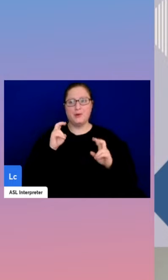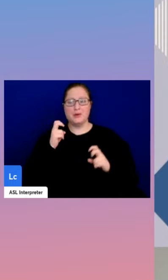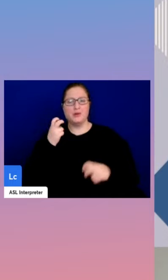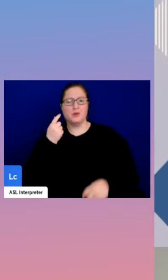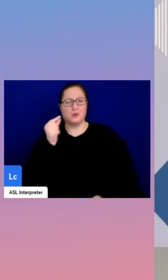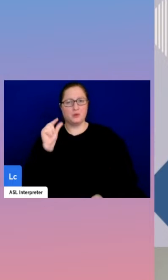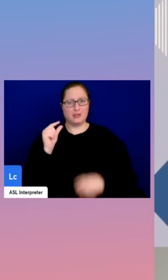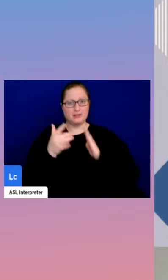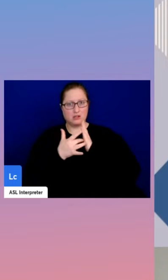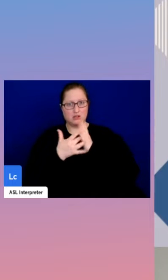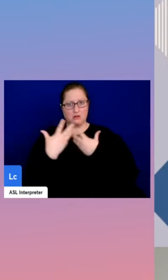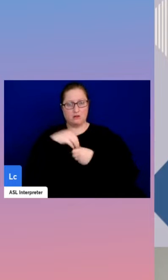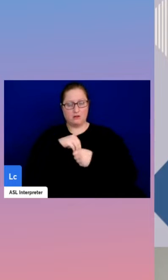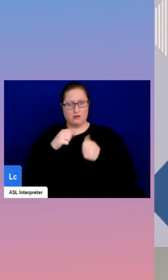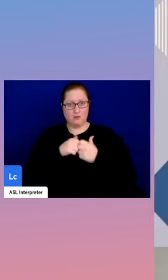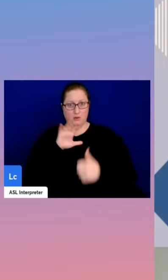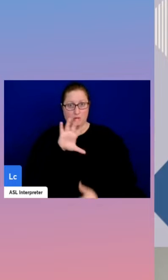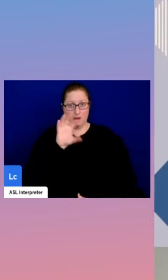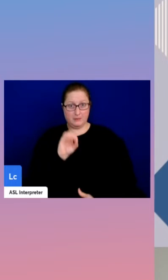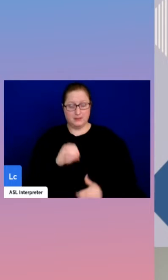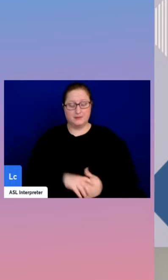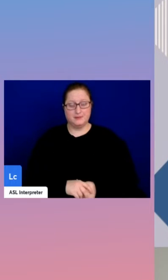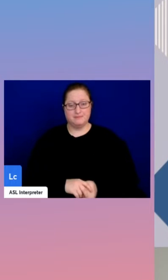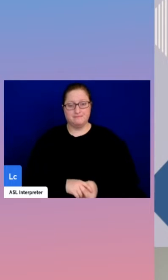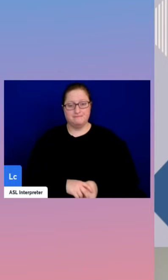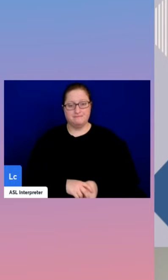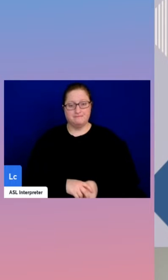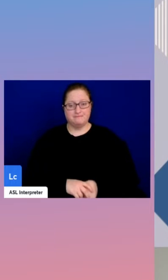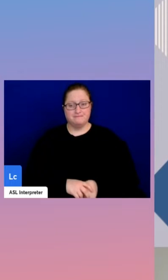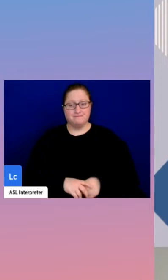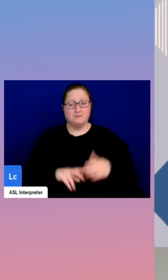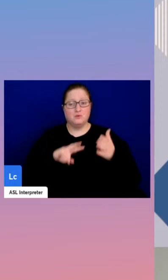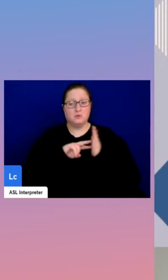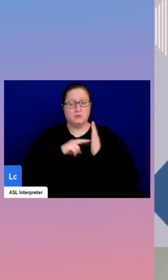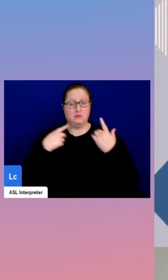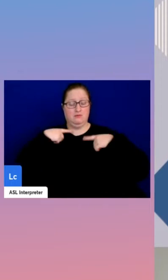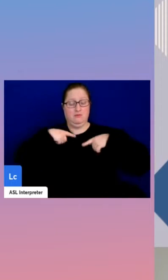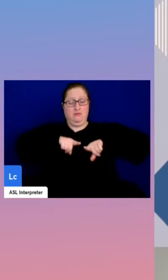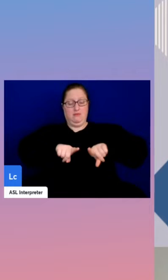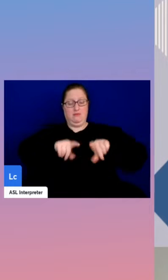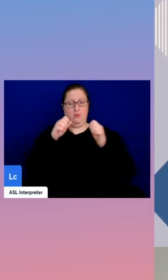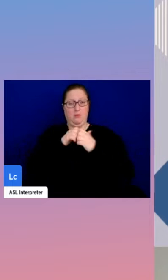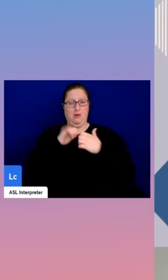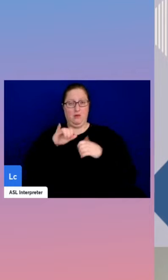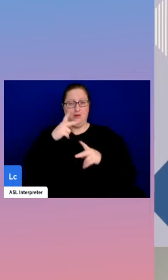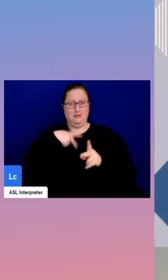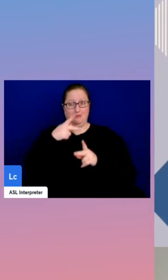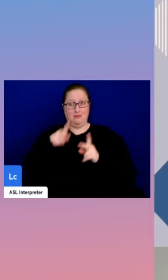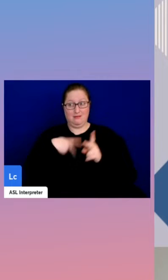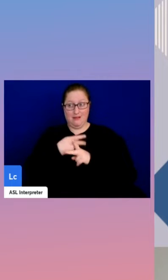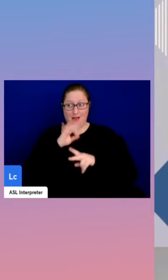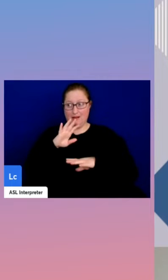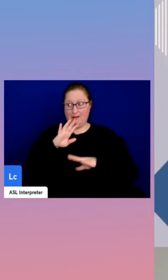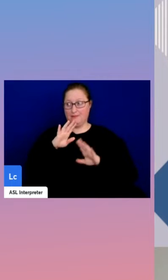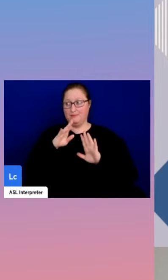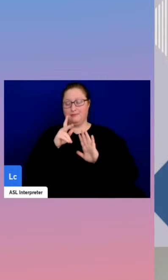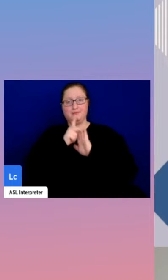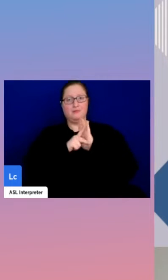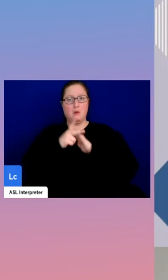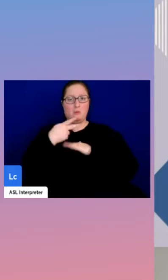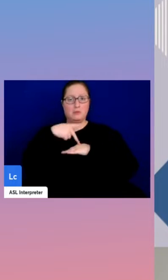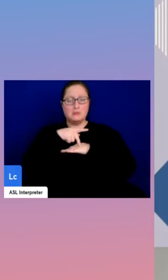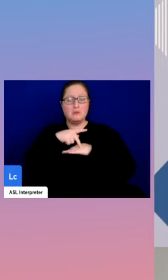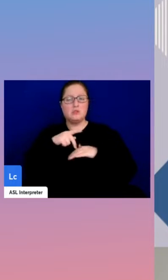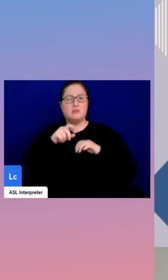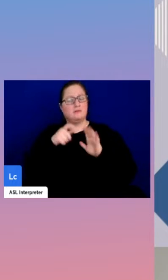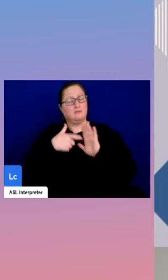within the company. So, aligning with green technology principles becomes a must. This could be done